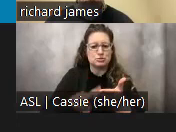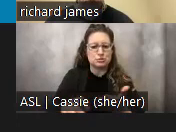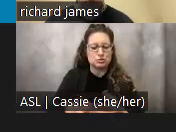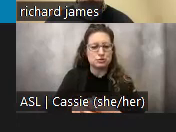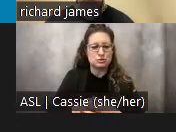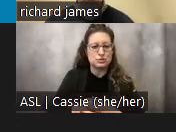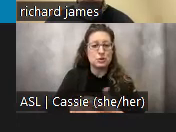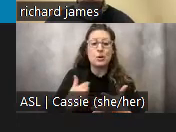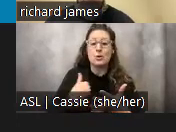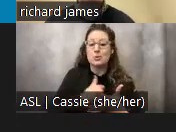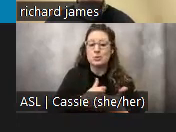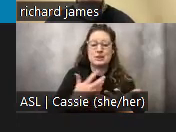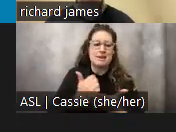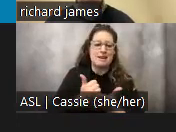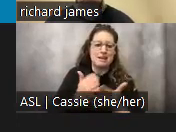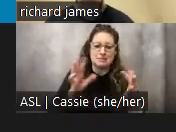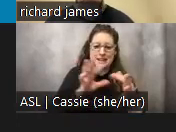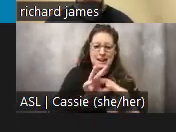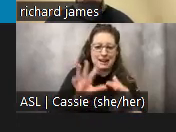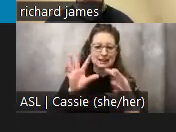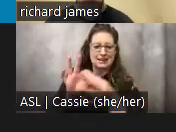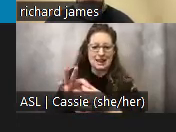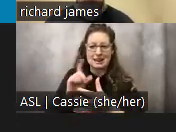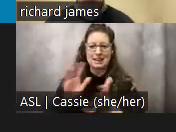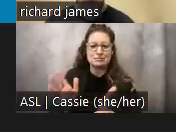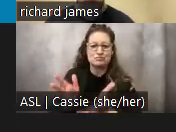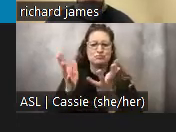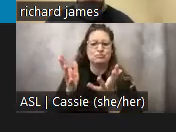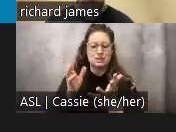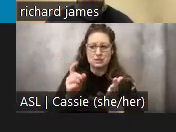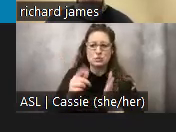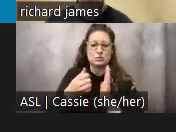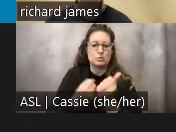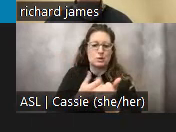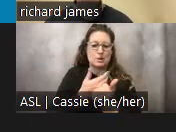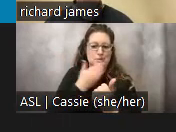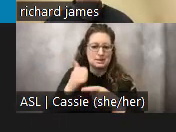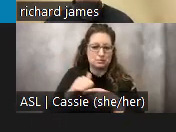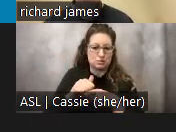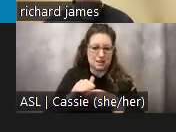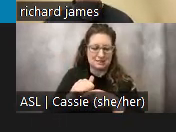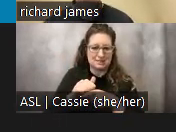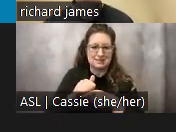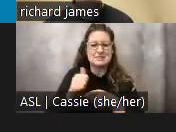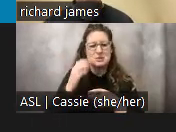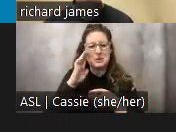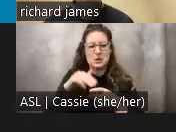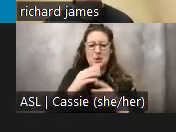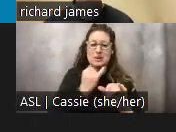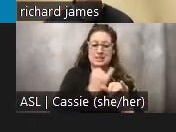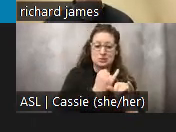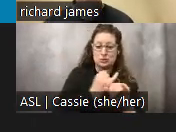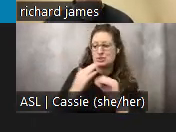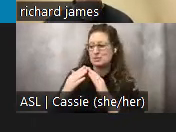connectors and amplifiers of community needs and best practices to bridge the divide between institutions and